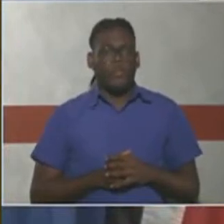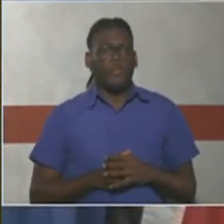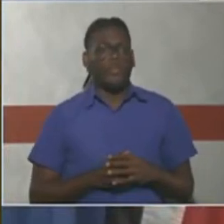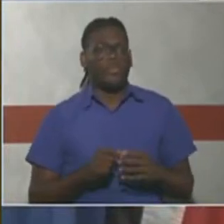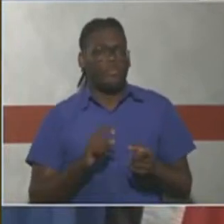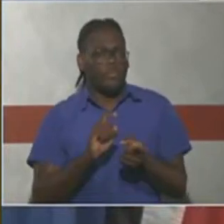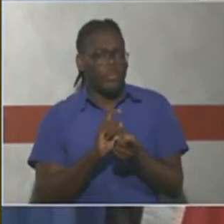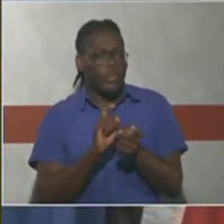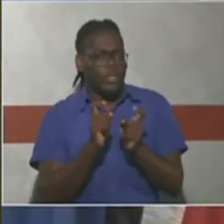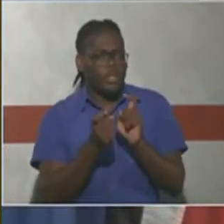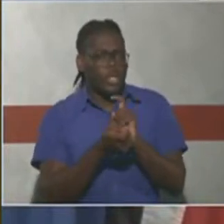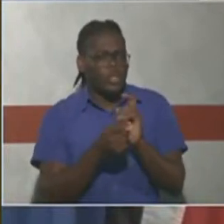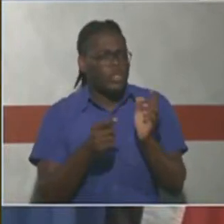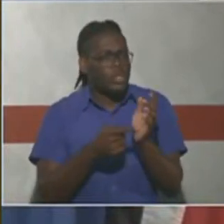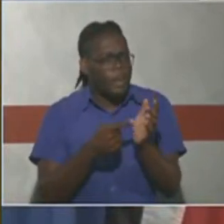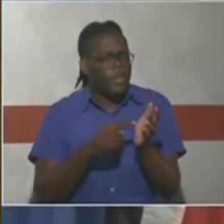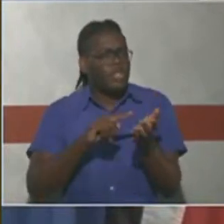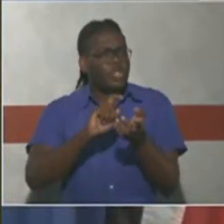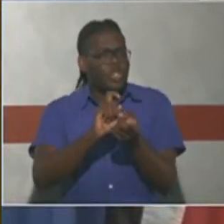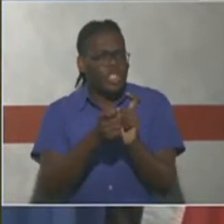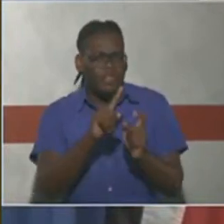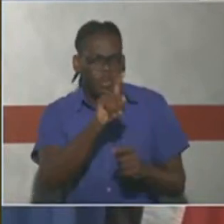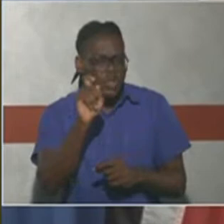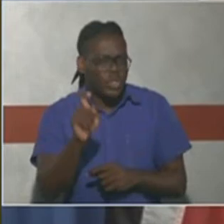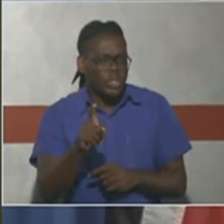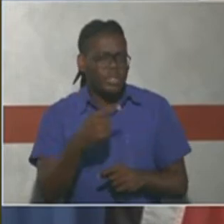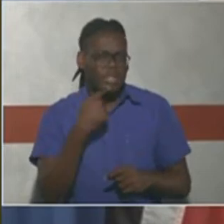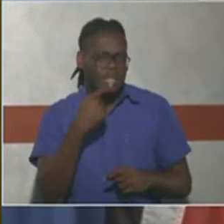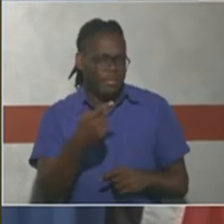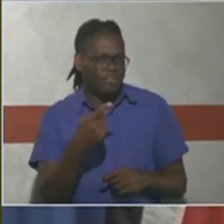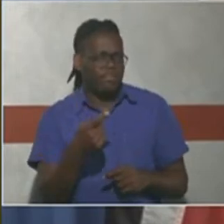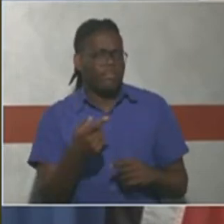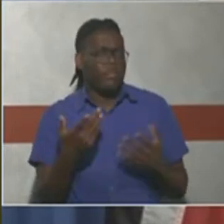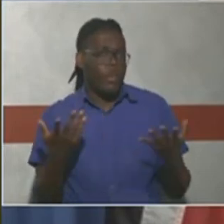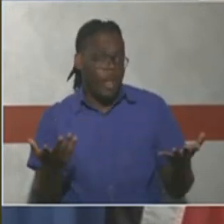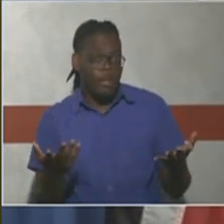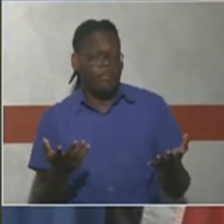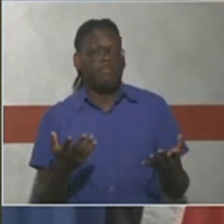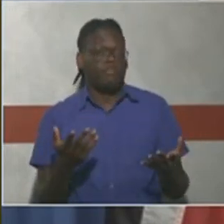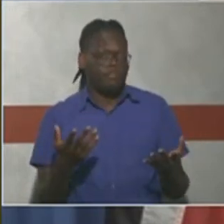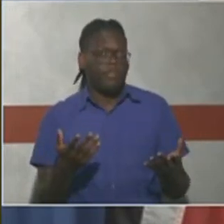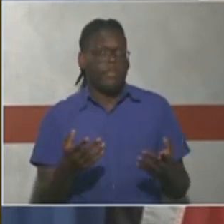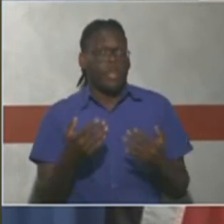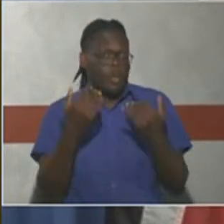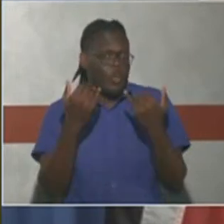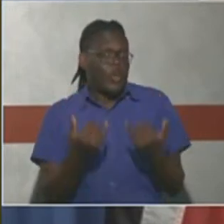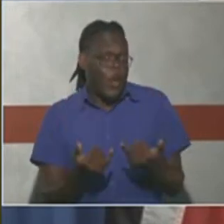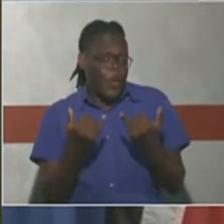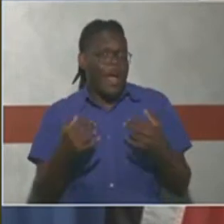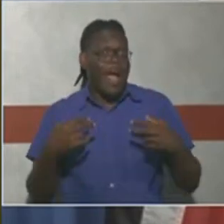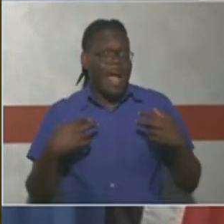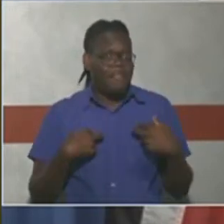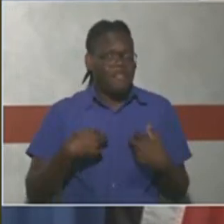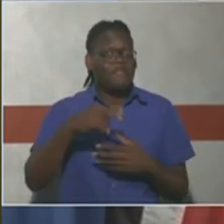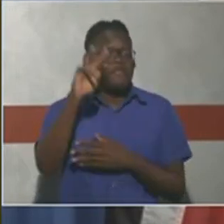being able to look towards this supply changes, things. Because the point is, we have been in this business